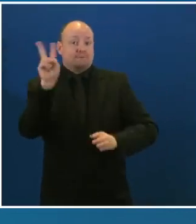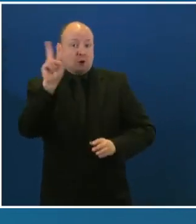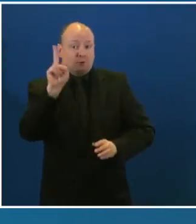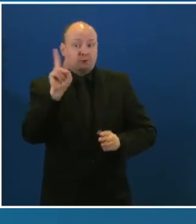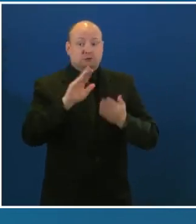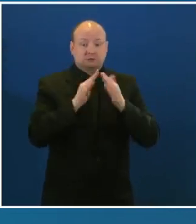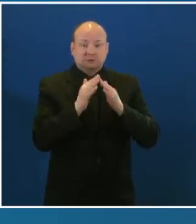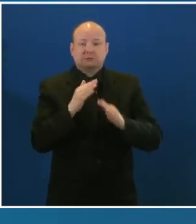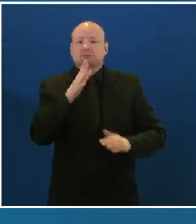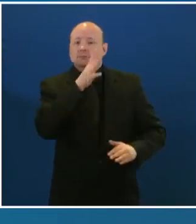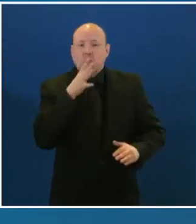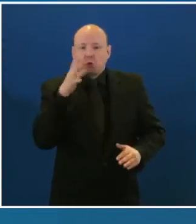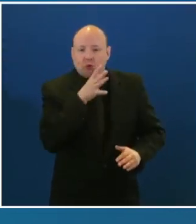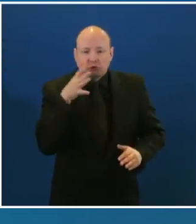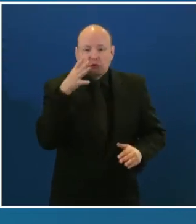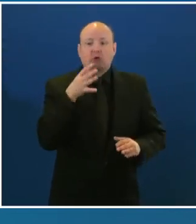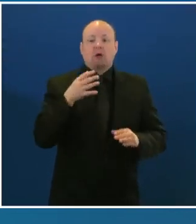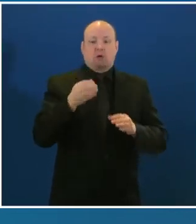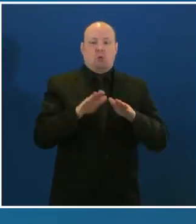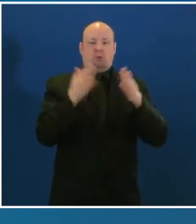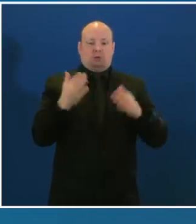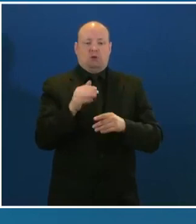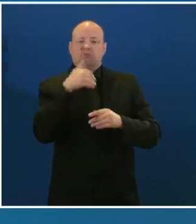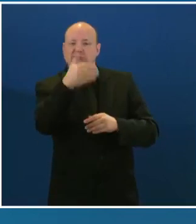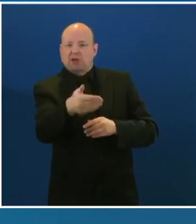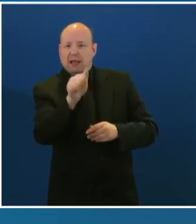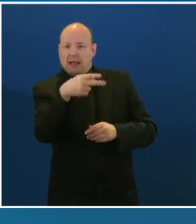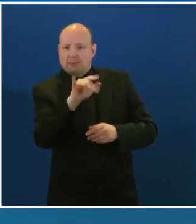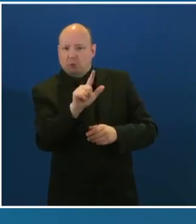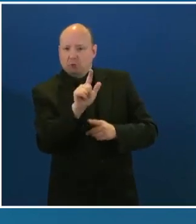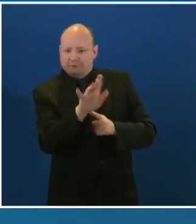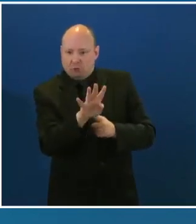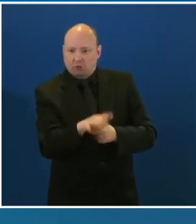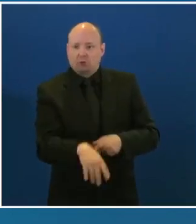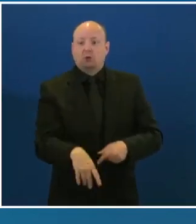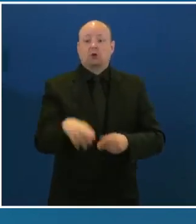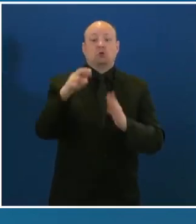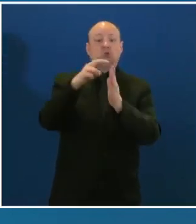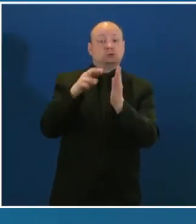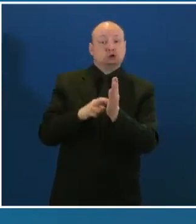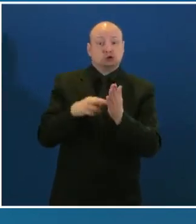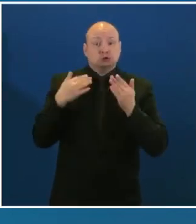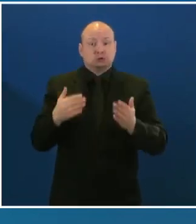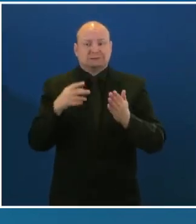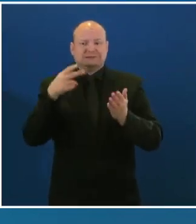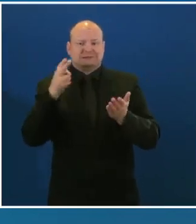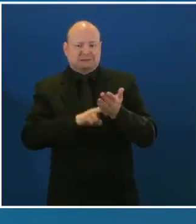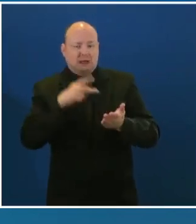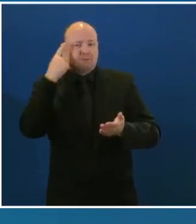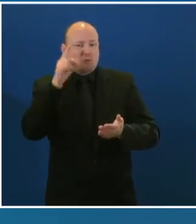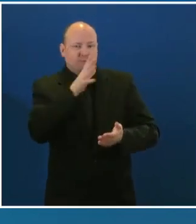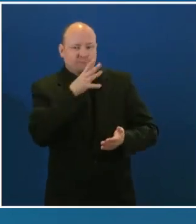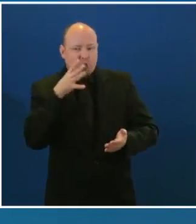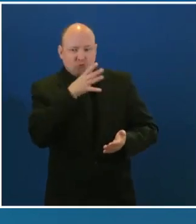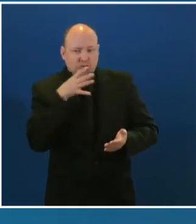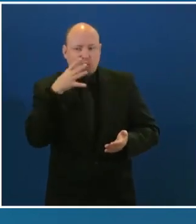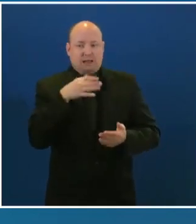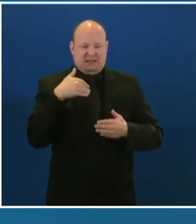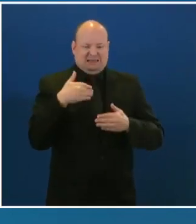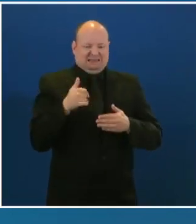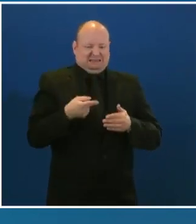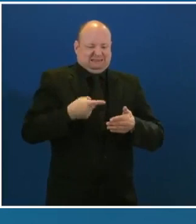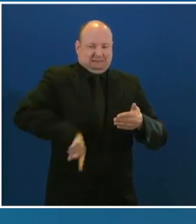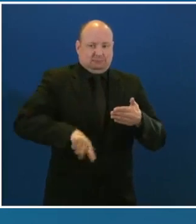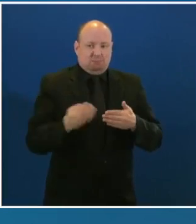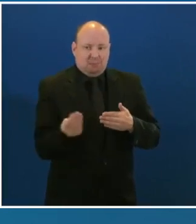24. The online registration for new gardeners opens next Monday, February 22nd at